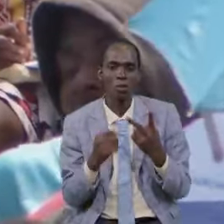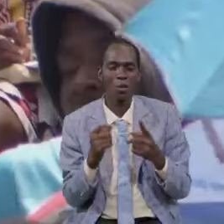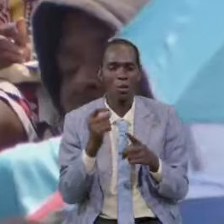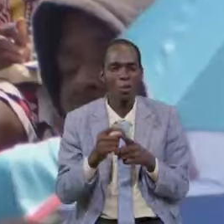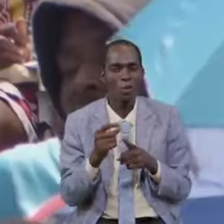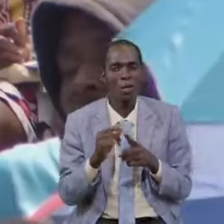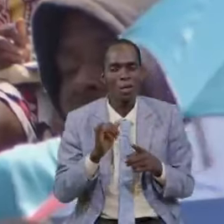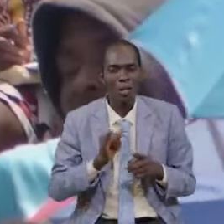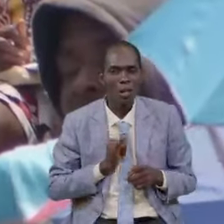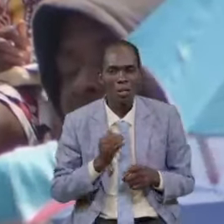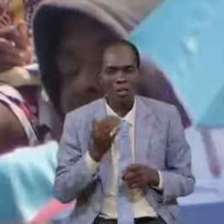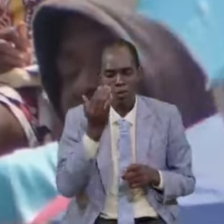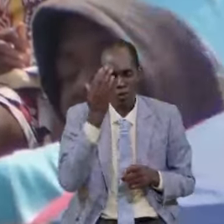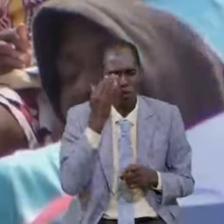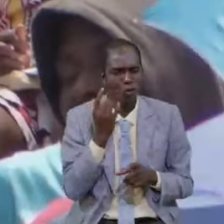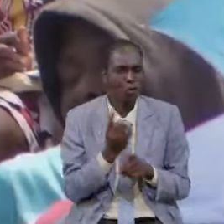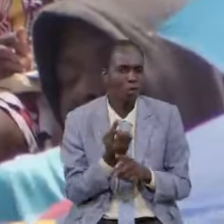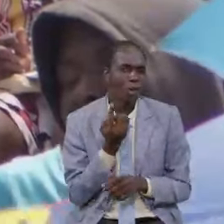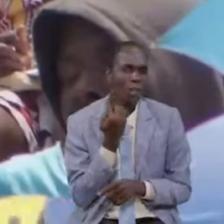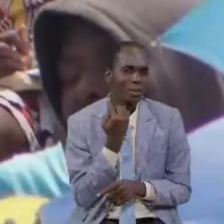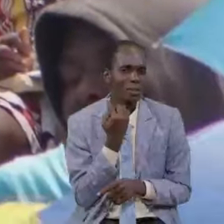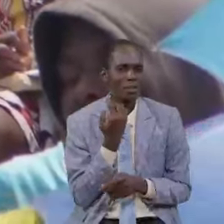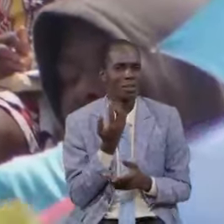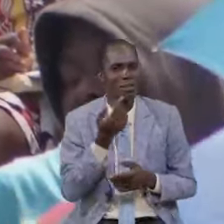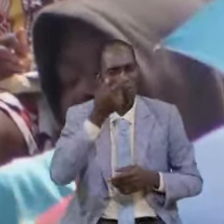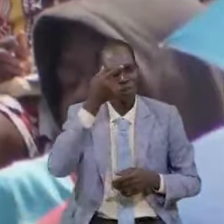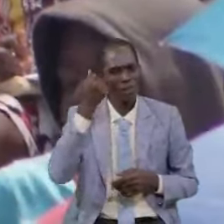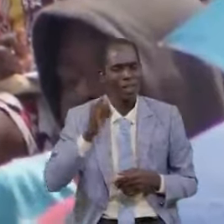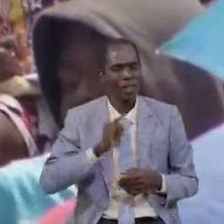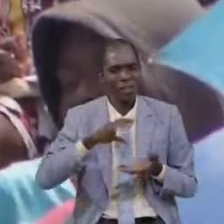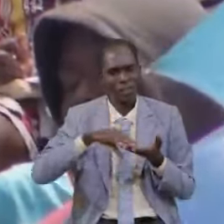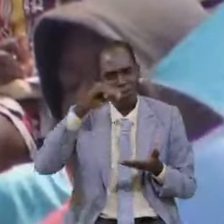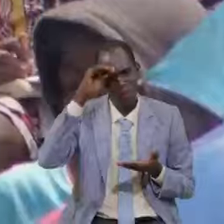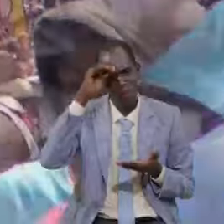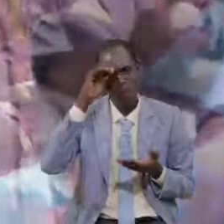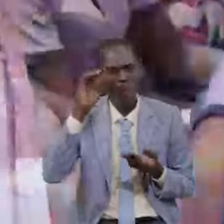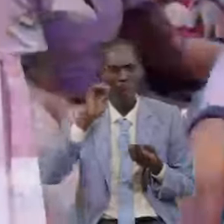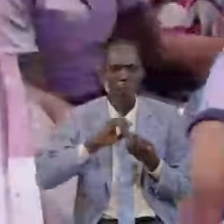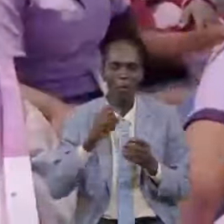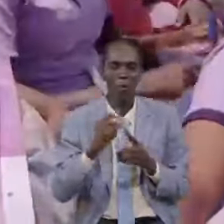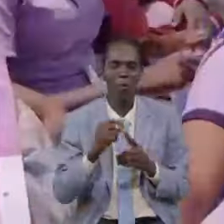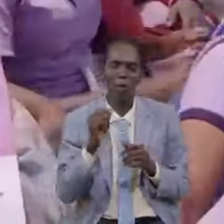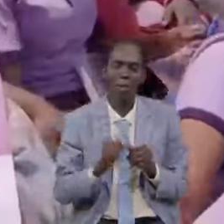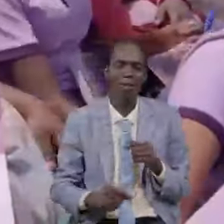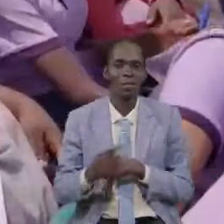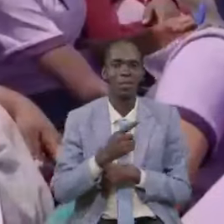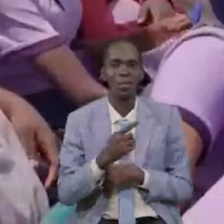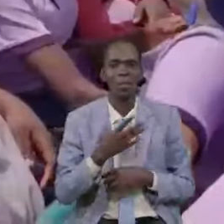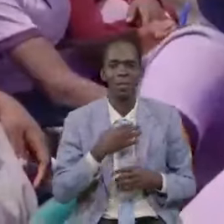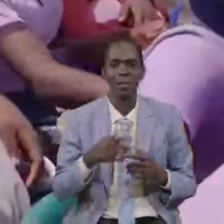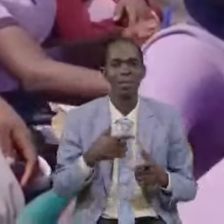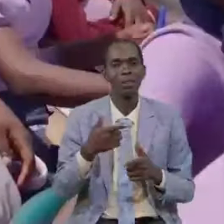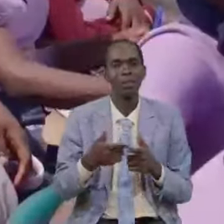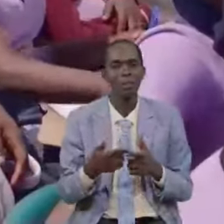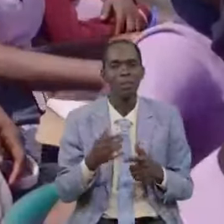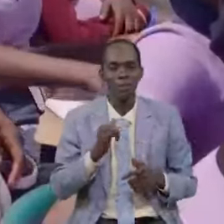recently, because I learn more words every day, and then I use more words